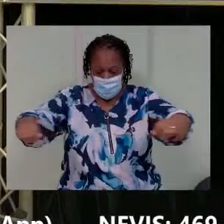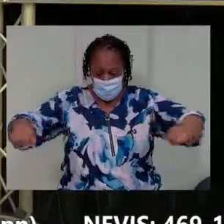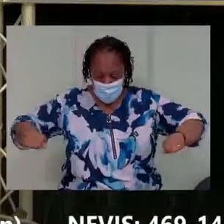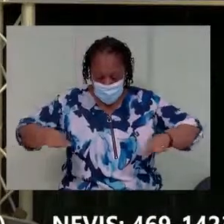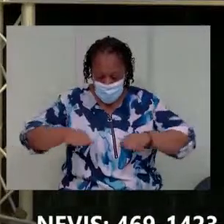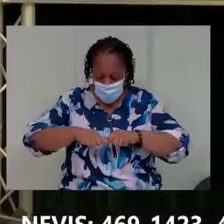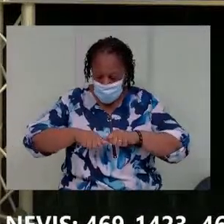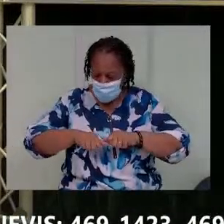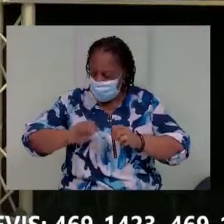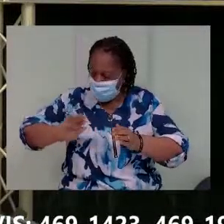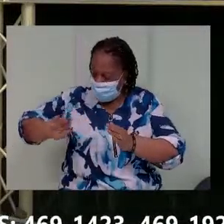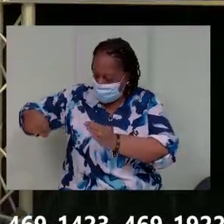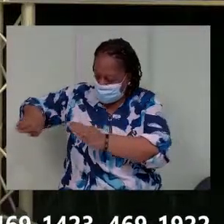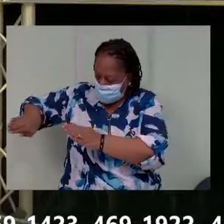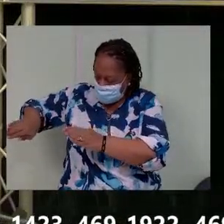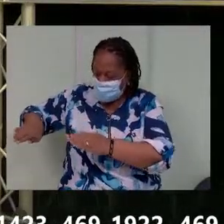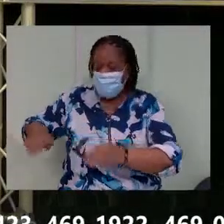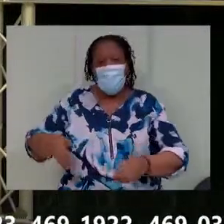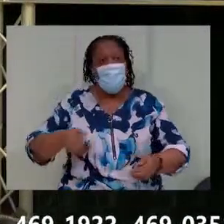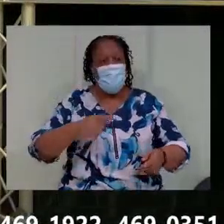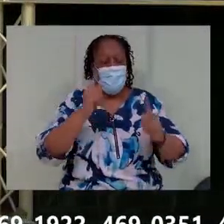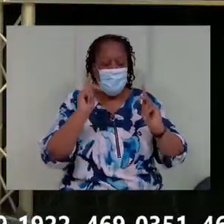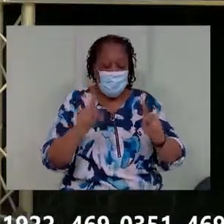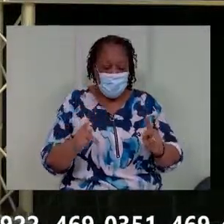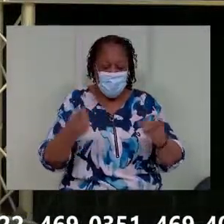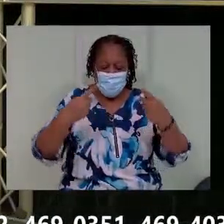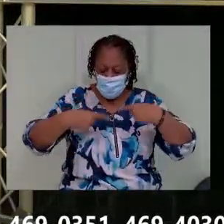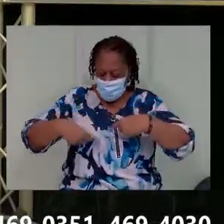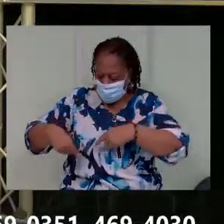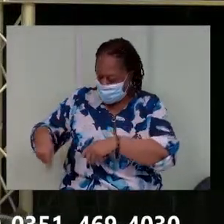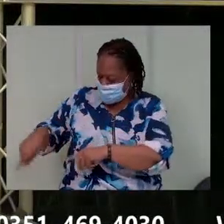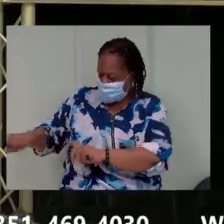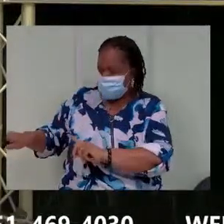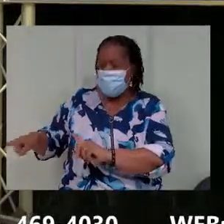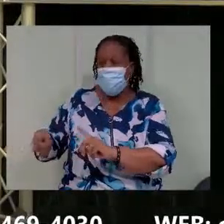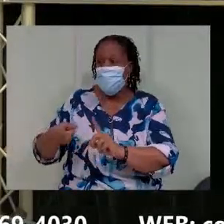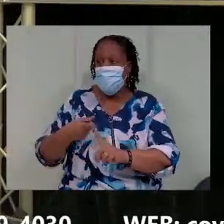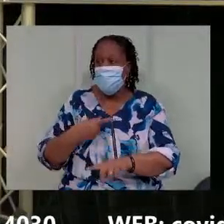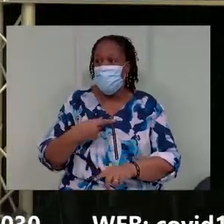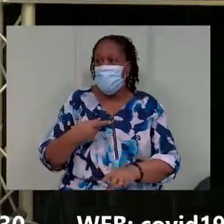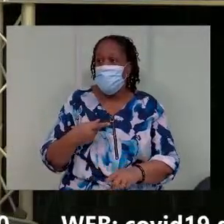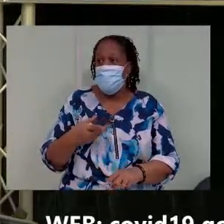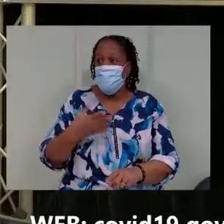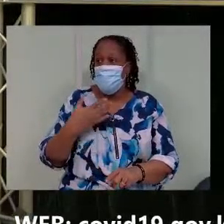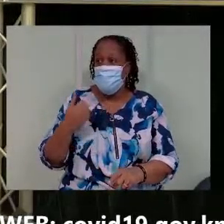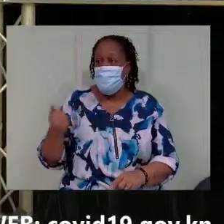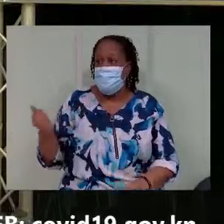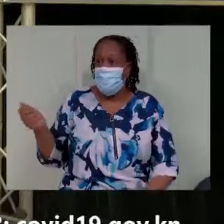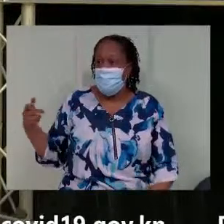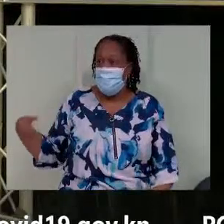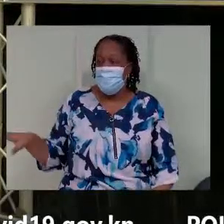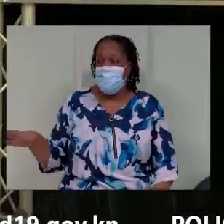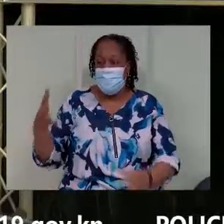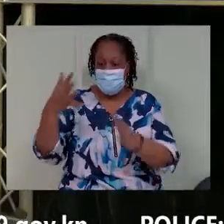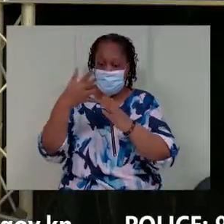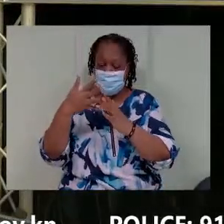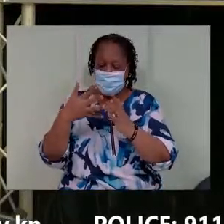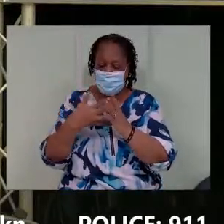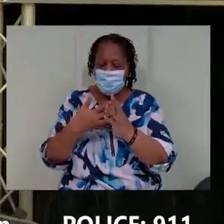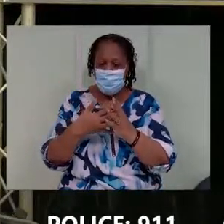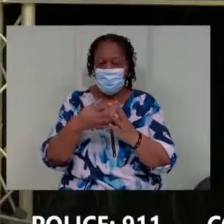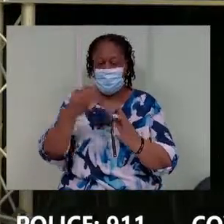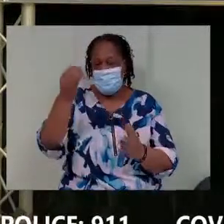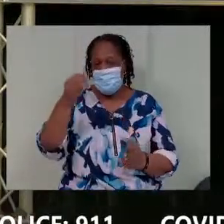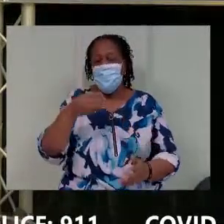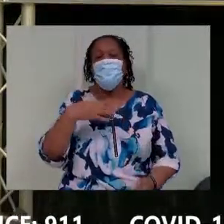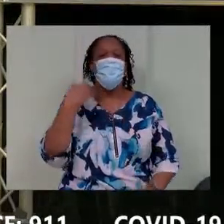in the arrival section of the airport. So inbound passengers will have to go through the health section,